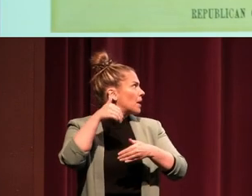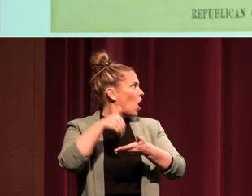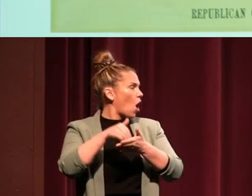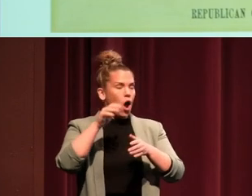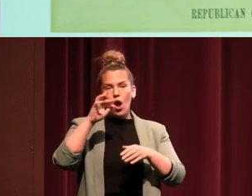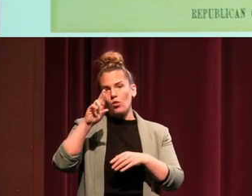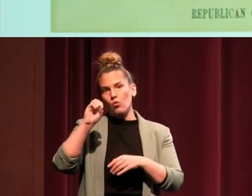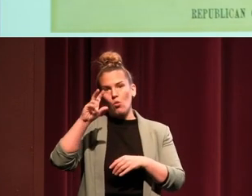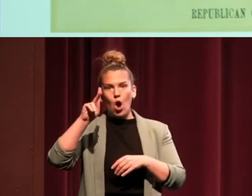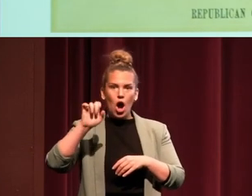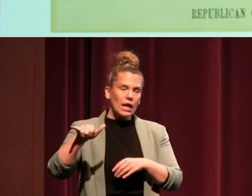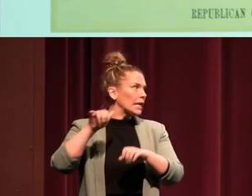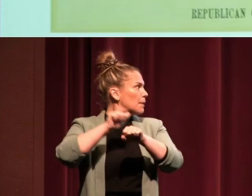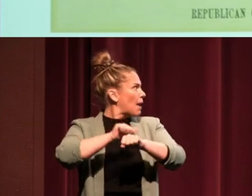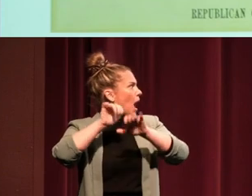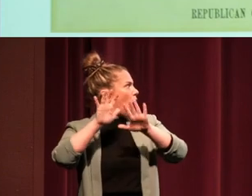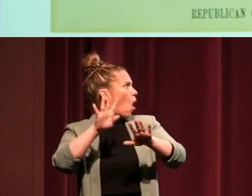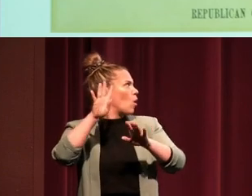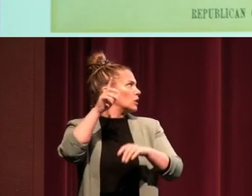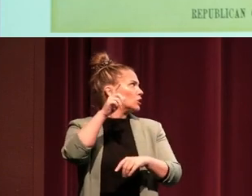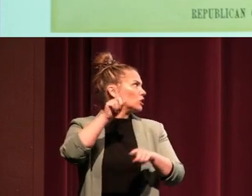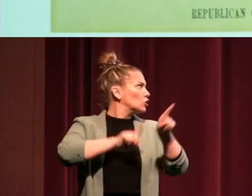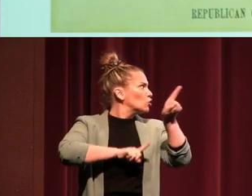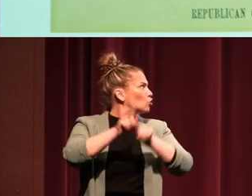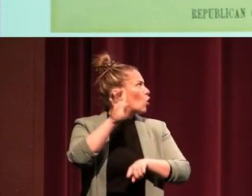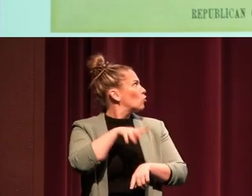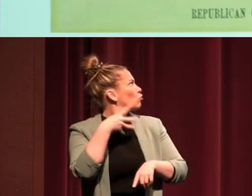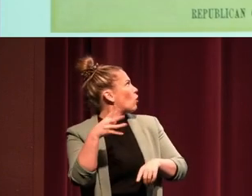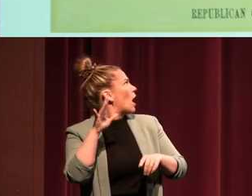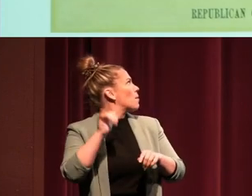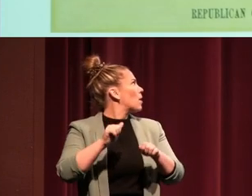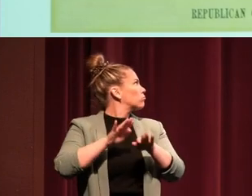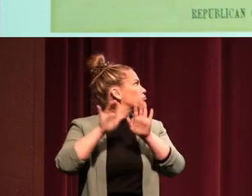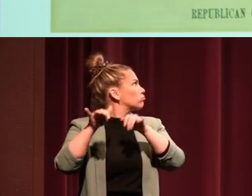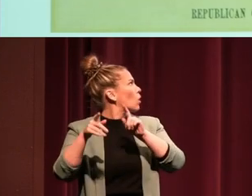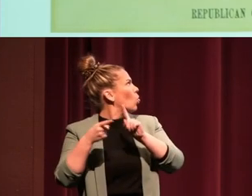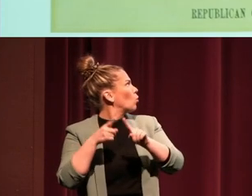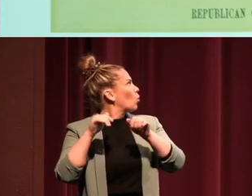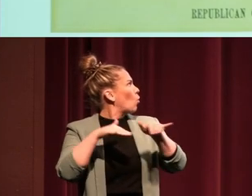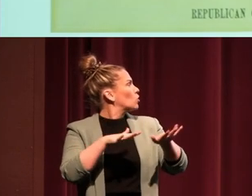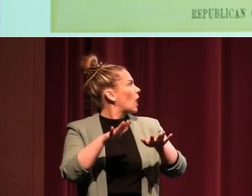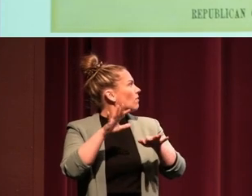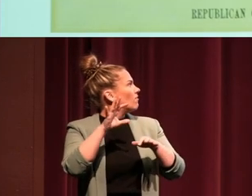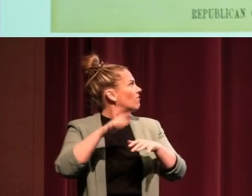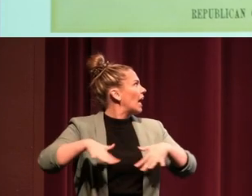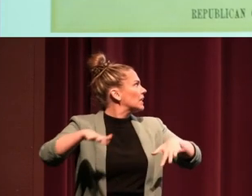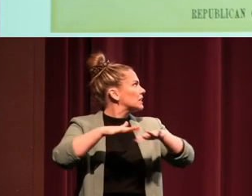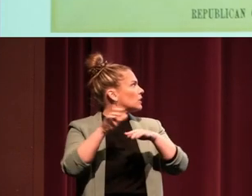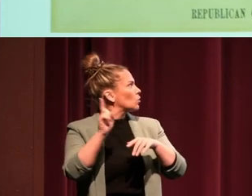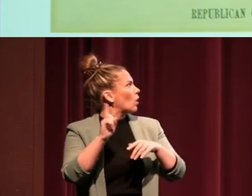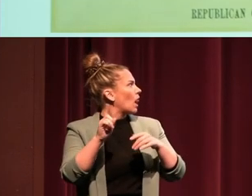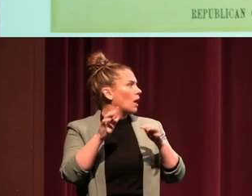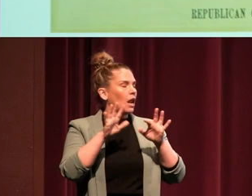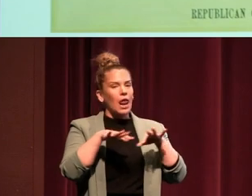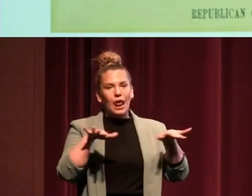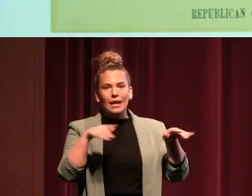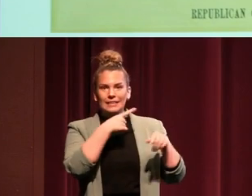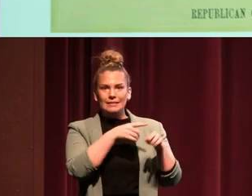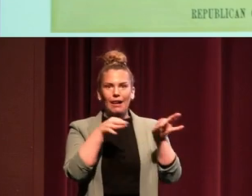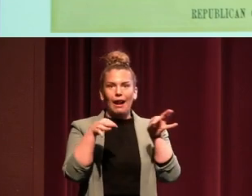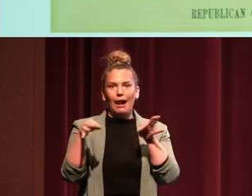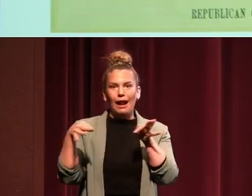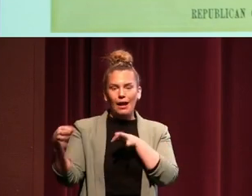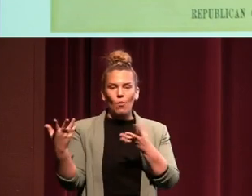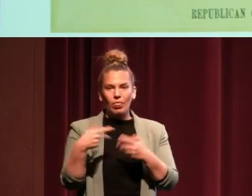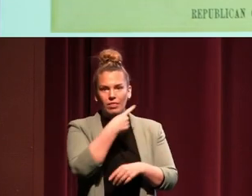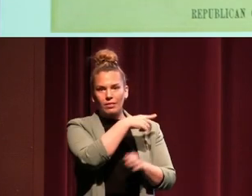crossed prairies of ocean-like vastness, where the intruding foot of civilization had never before trampled down in its wildflowers, had braved the dangers of the tomahawk and